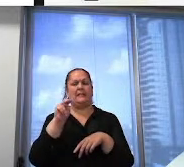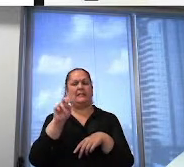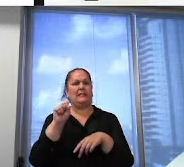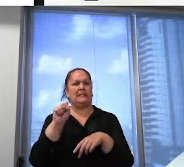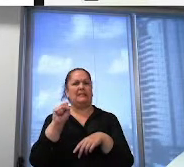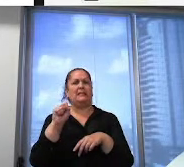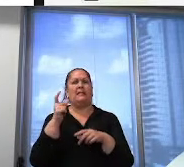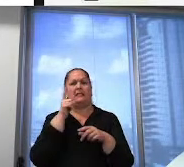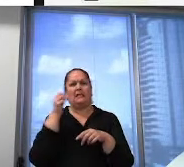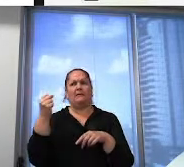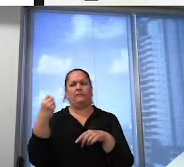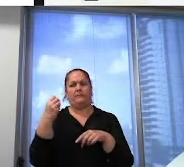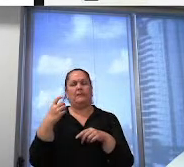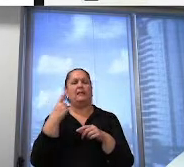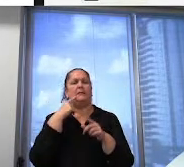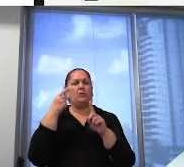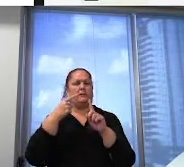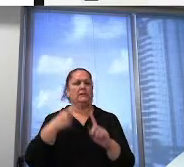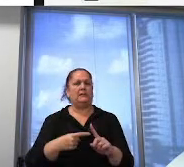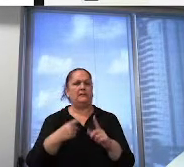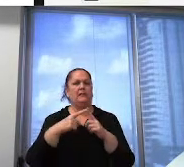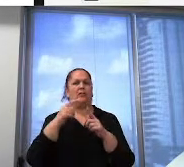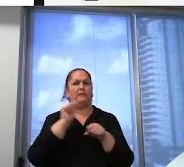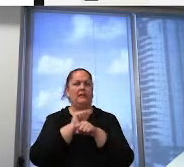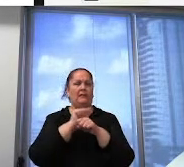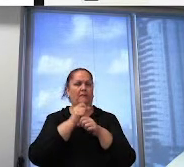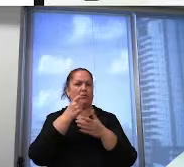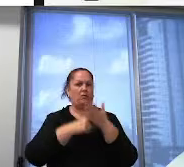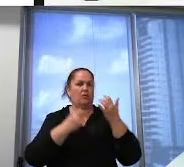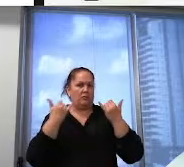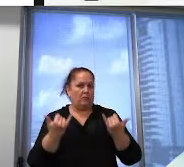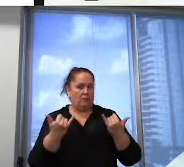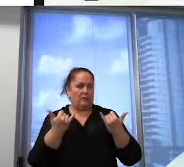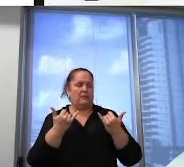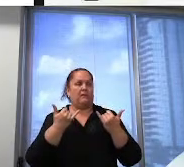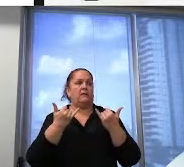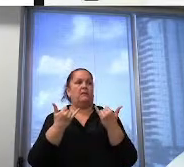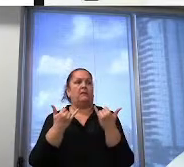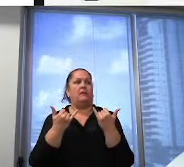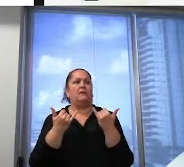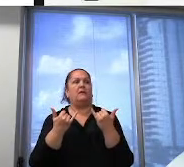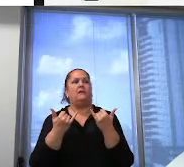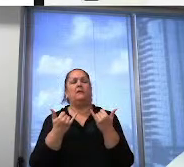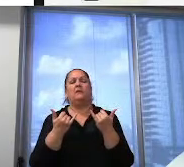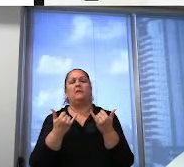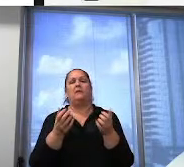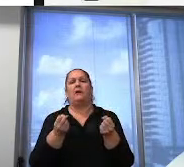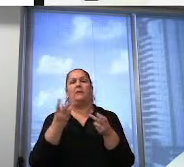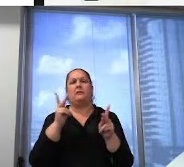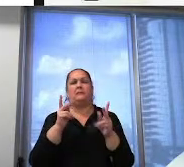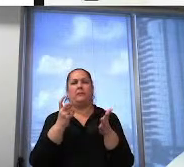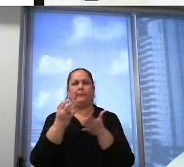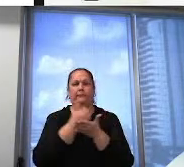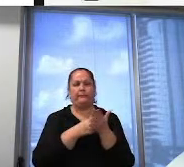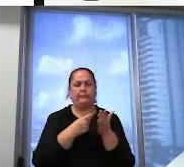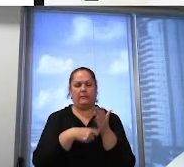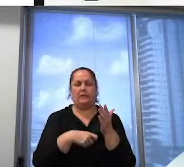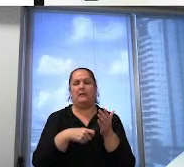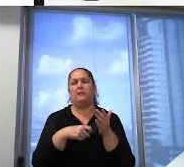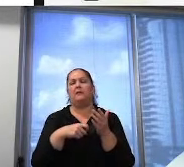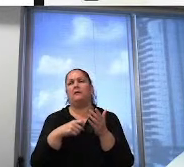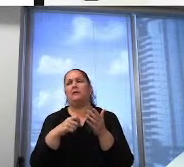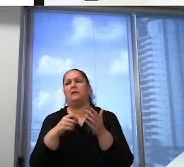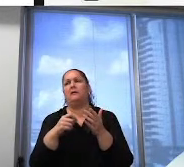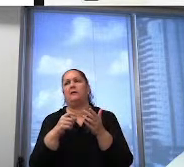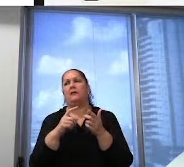RS means, which provides us some of the details of the current labor cost, prevailing wages, and items